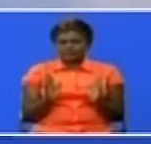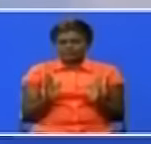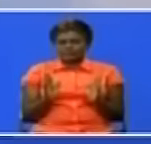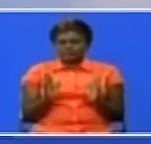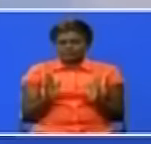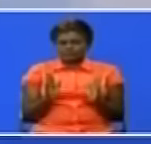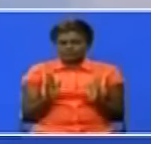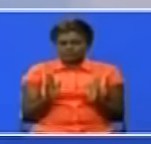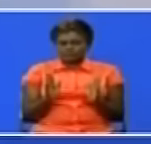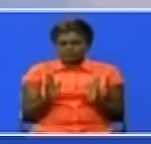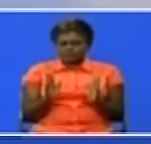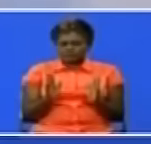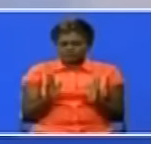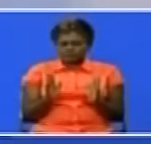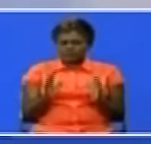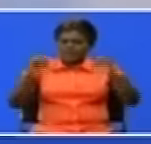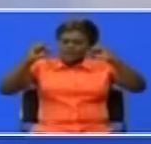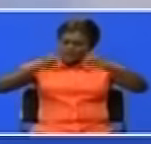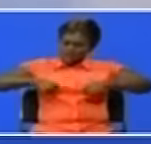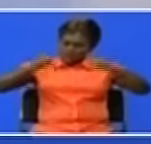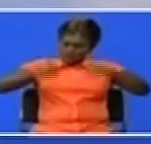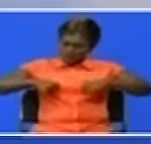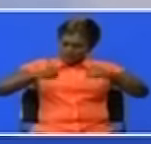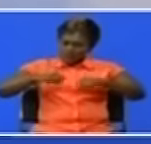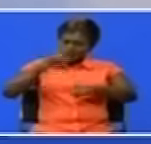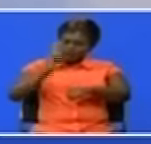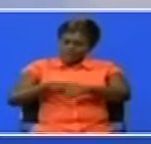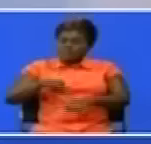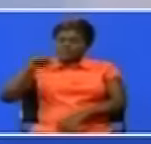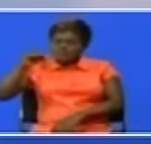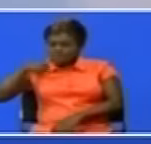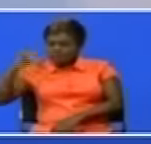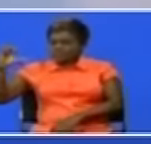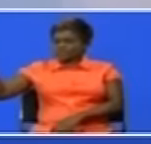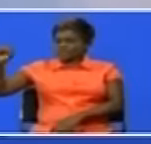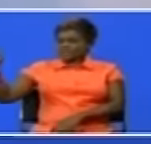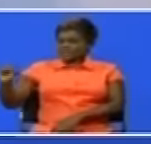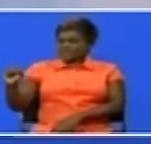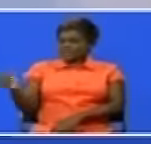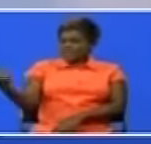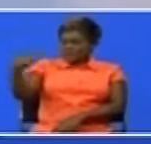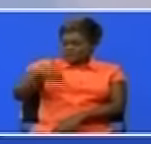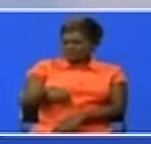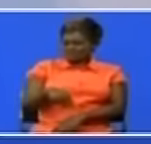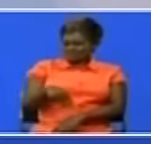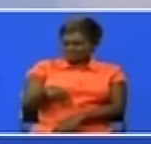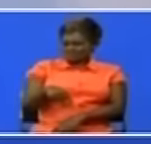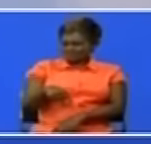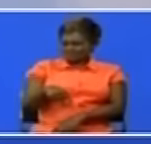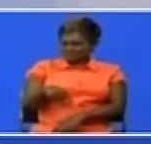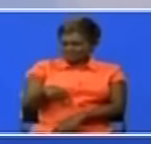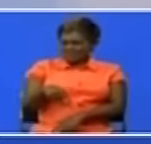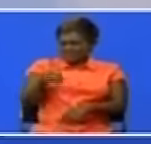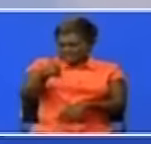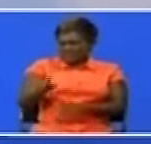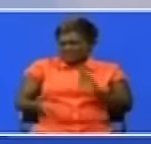ICT, Dr. Fred Matiang'i. We had an agreement. So when a new CS comes into place and then Communication Authority also